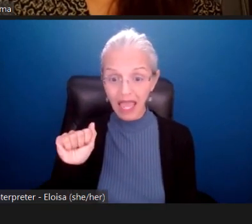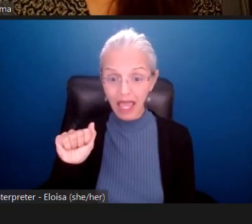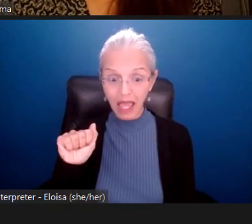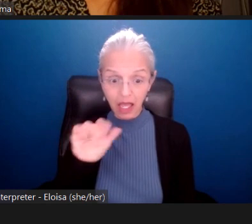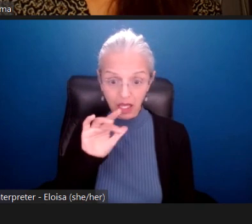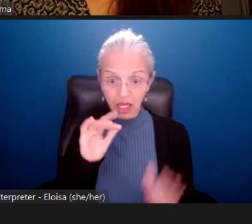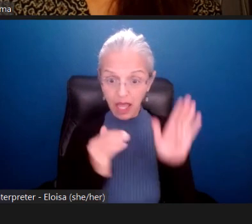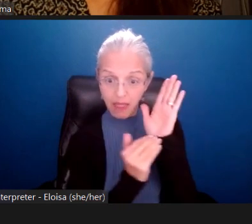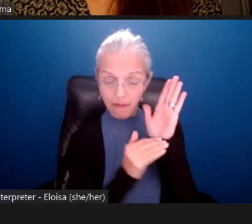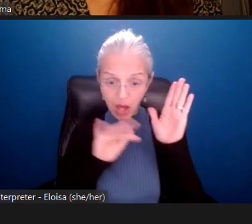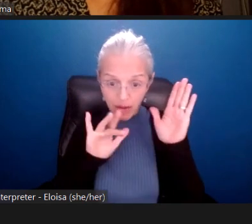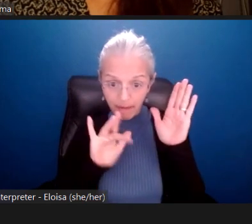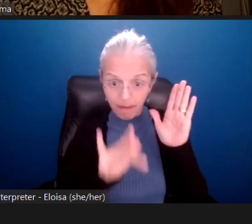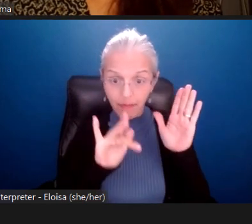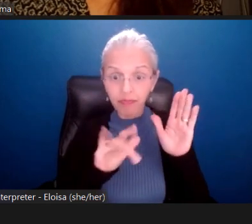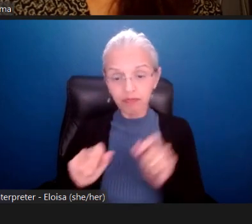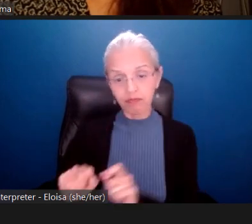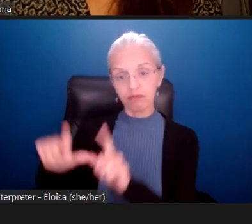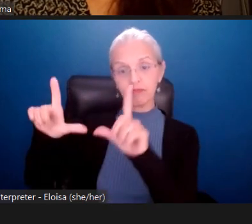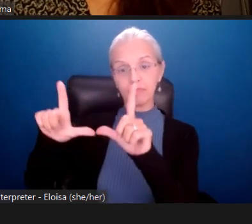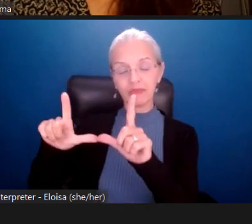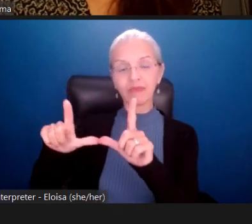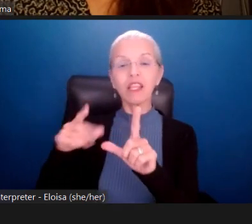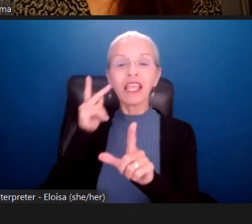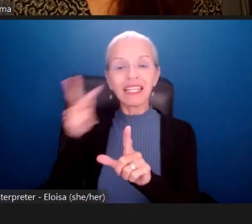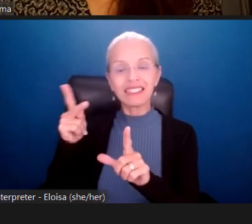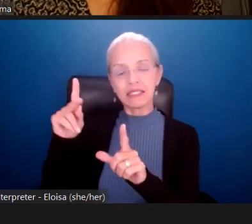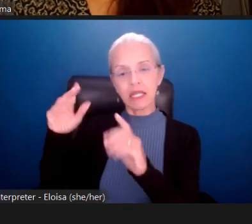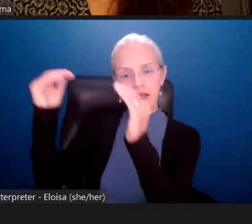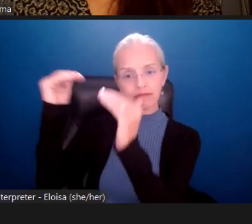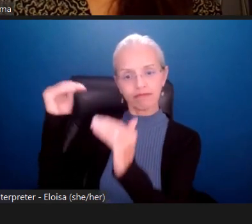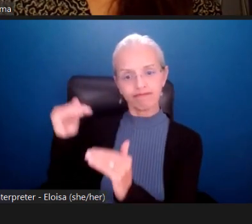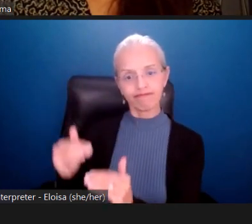questions if you would like to answer them yourself.